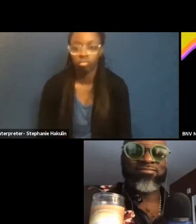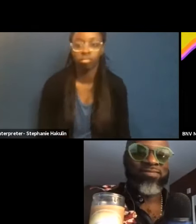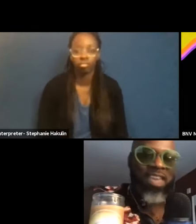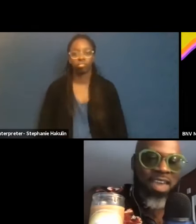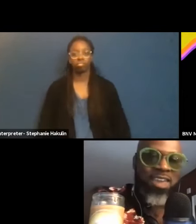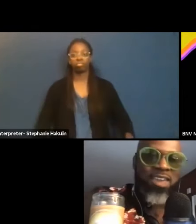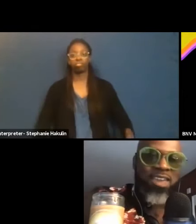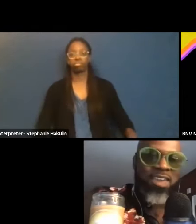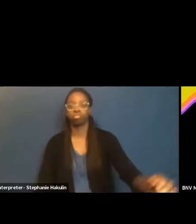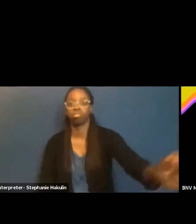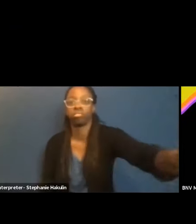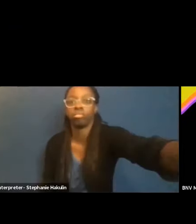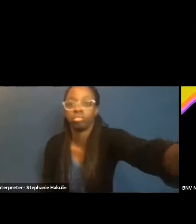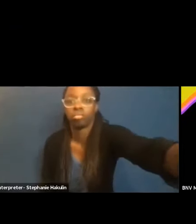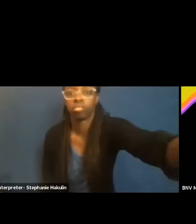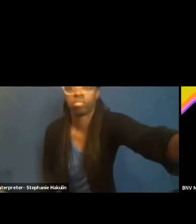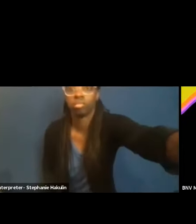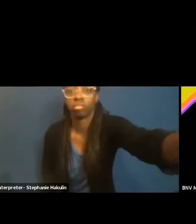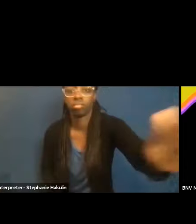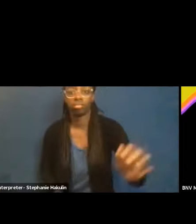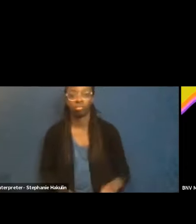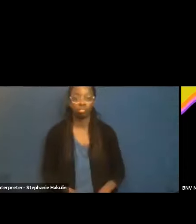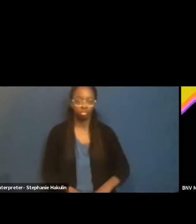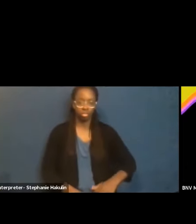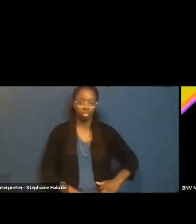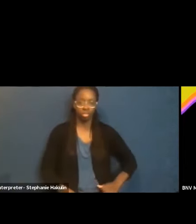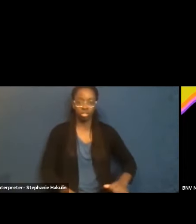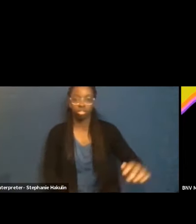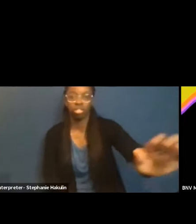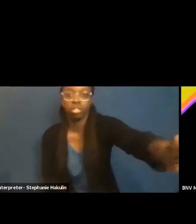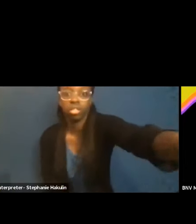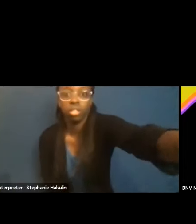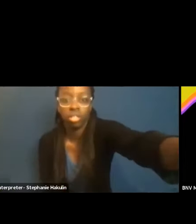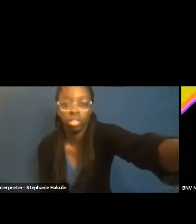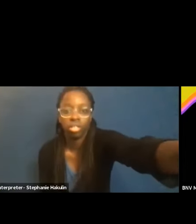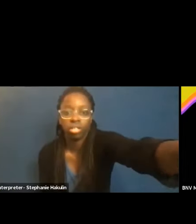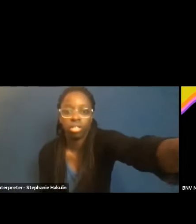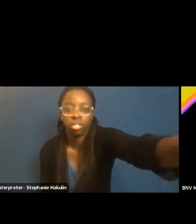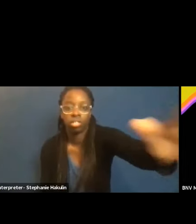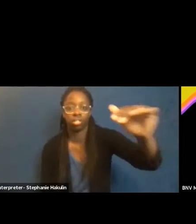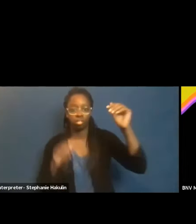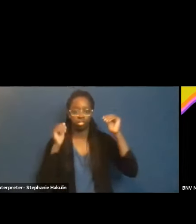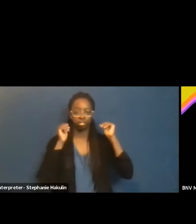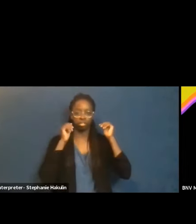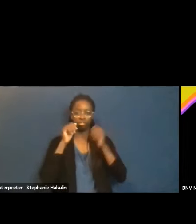that's enough jokes. Then the sun died, the night is young though. The diamond still shine.